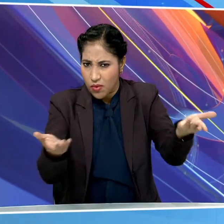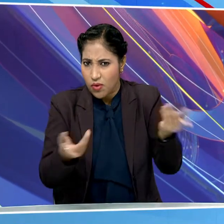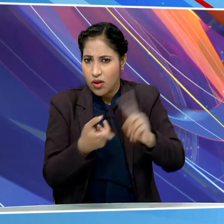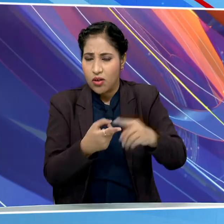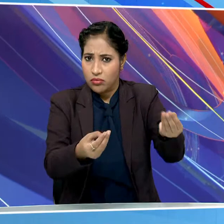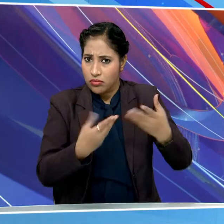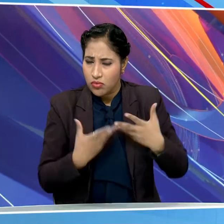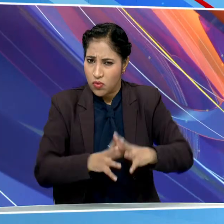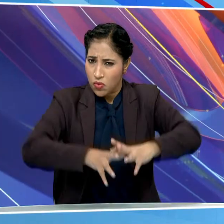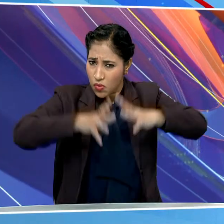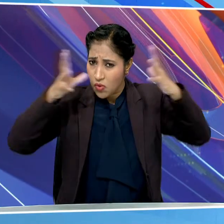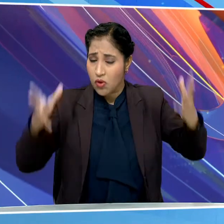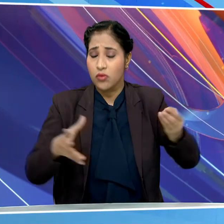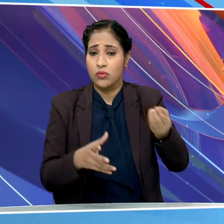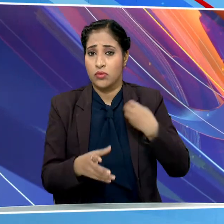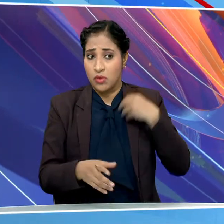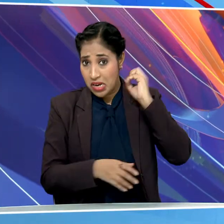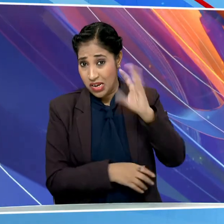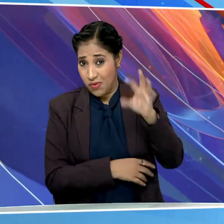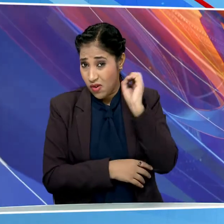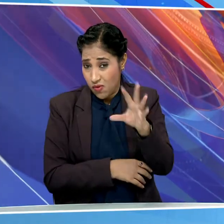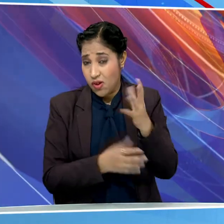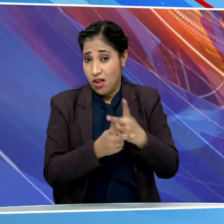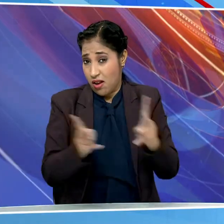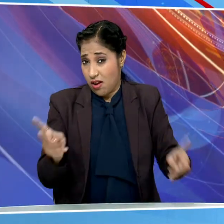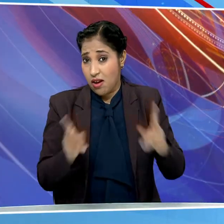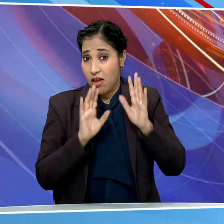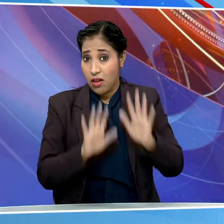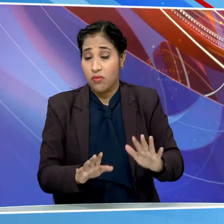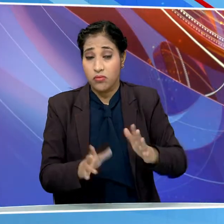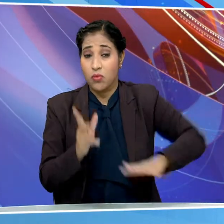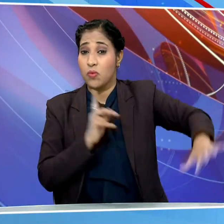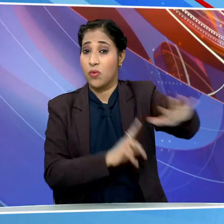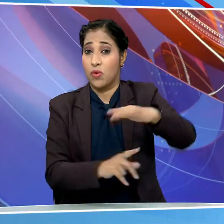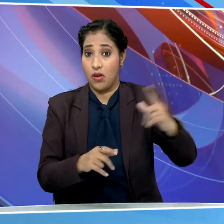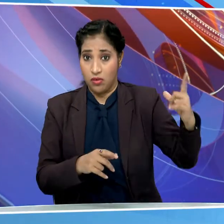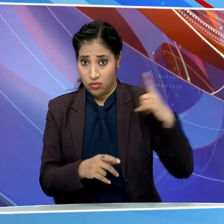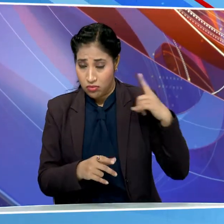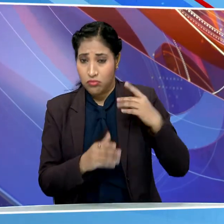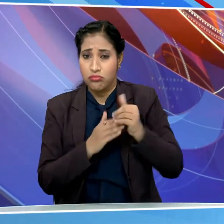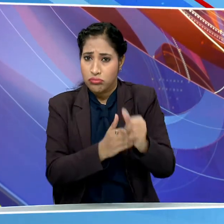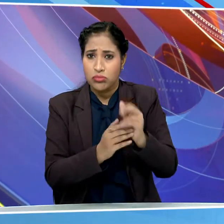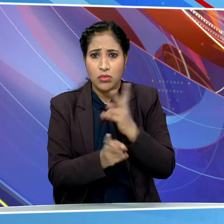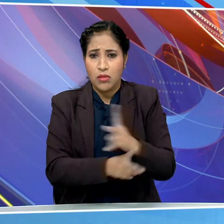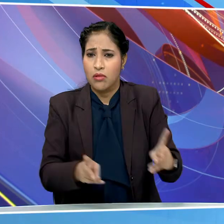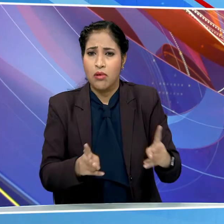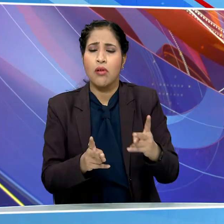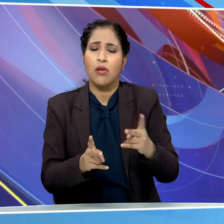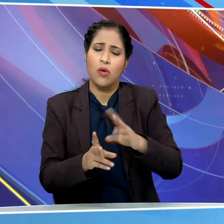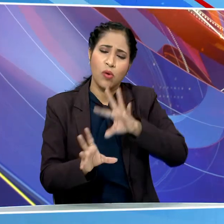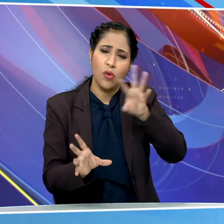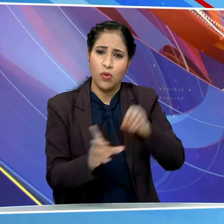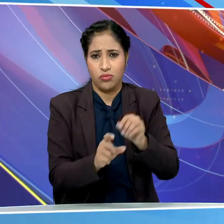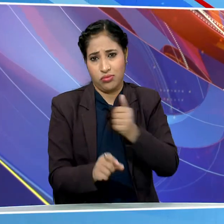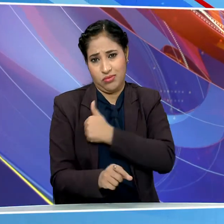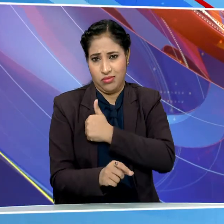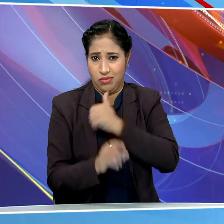a lot of information about organized crime leadership, which operates out of Canada.